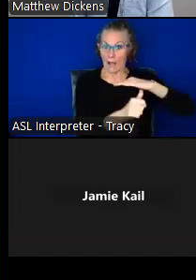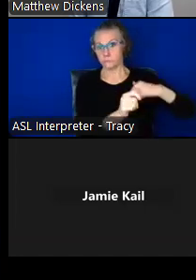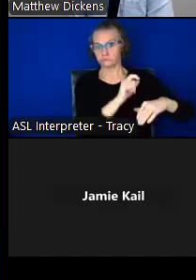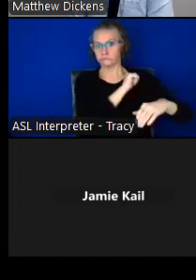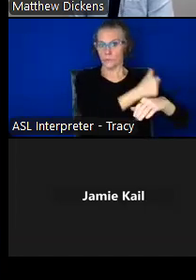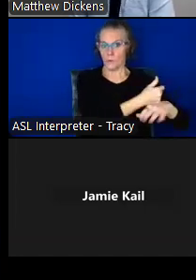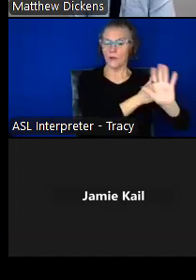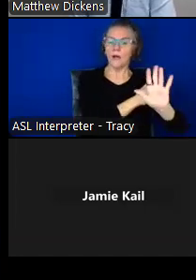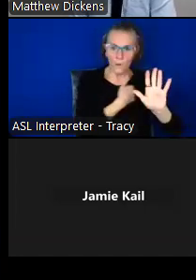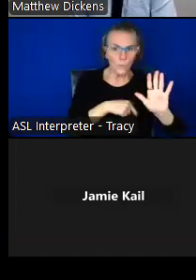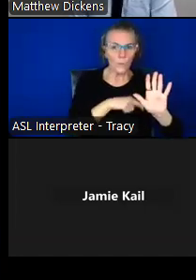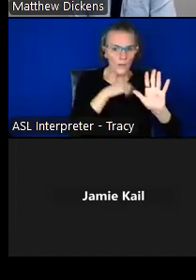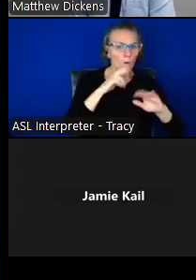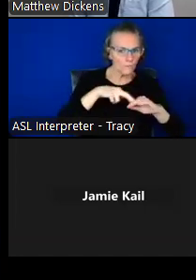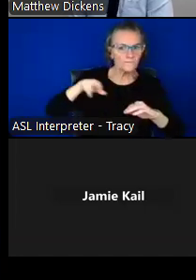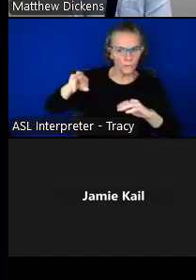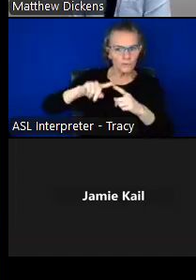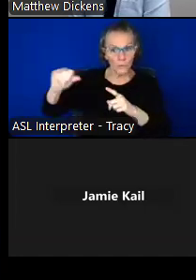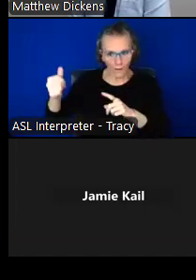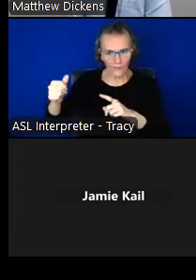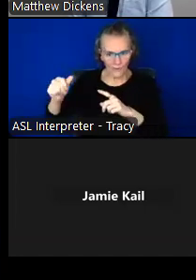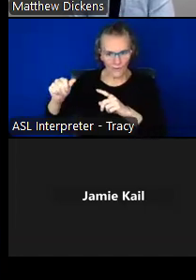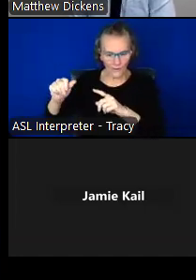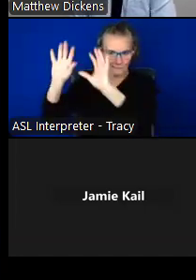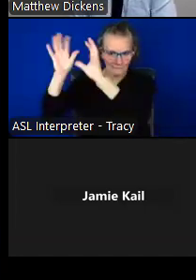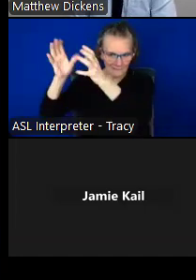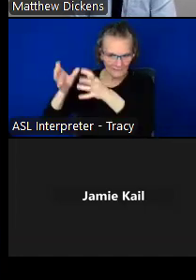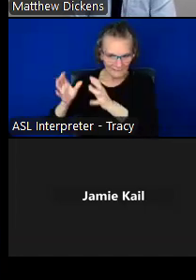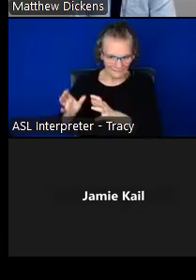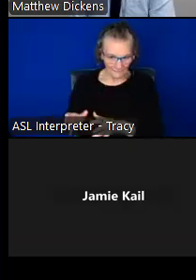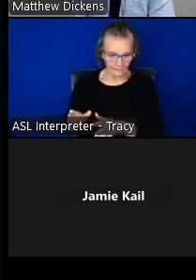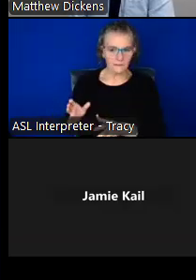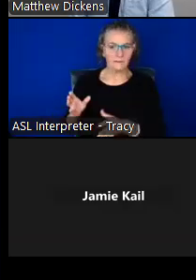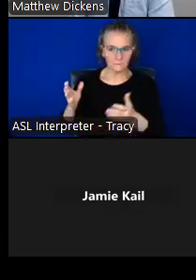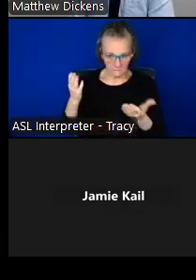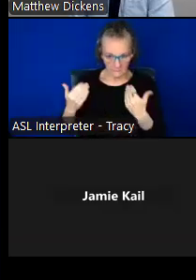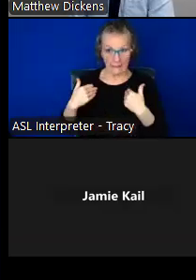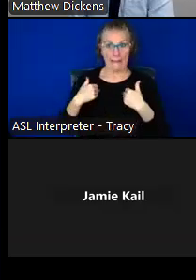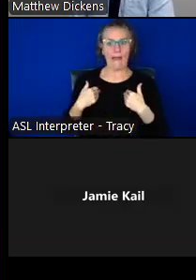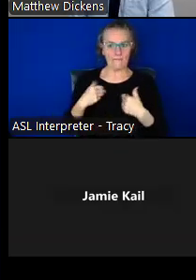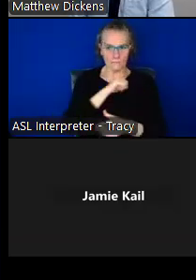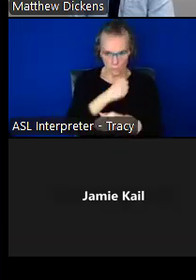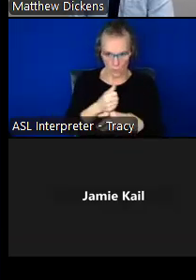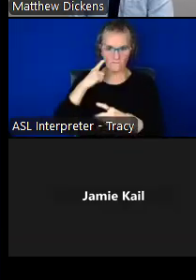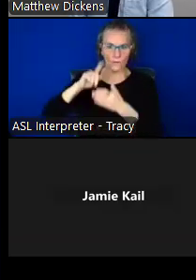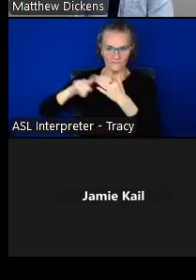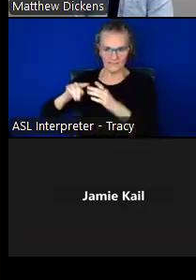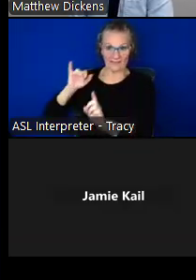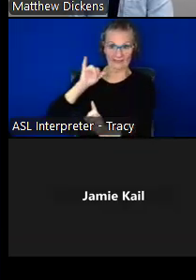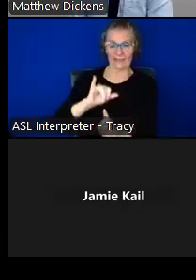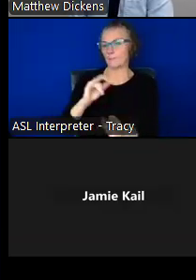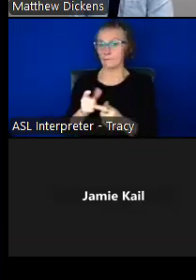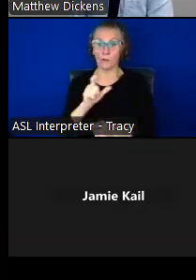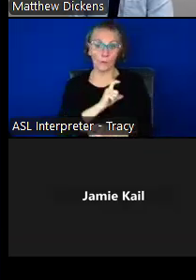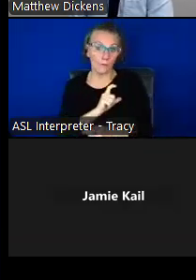investigate, we do make referrals to other entities that do have investigation authority. And so that could be law